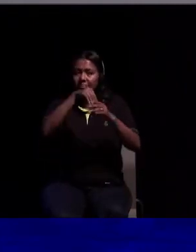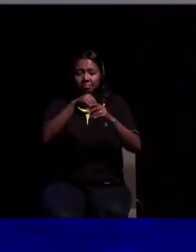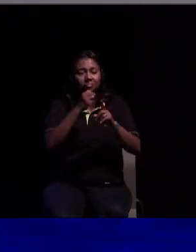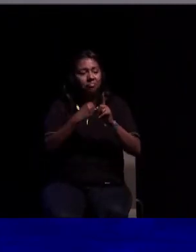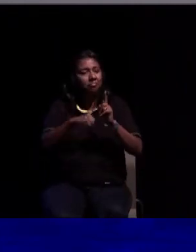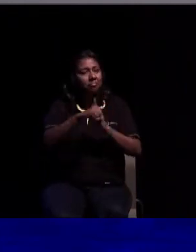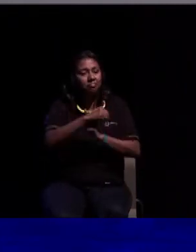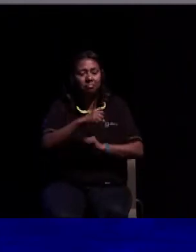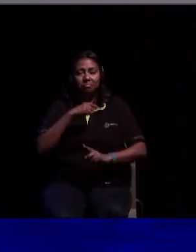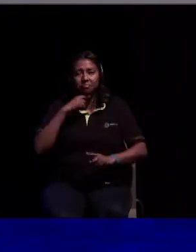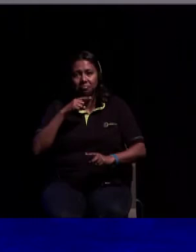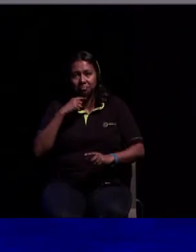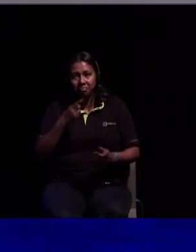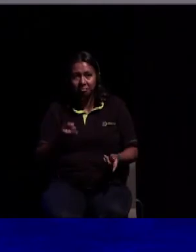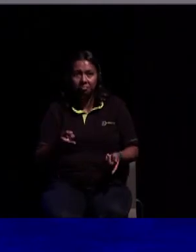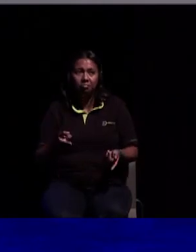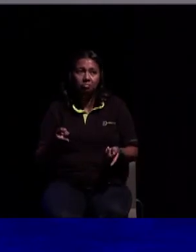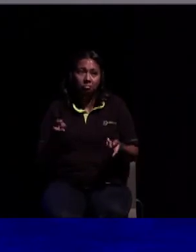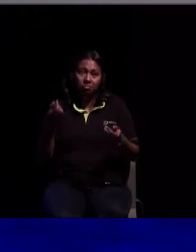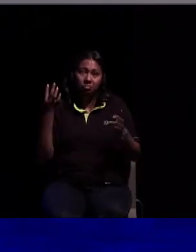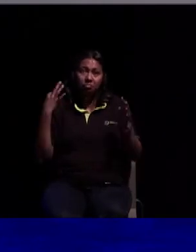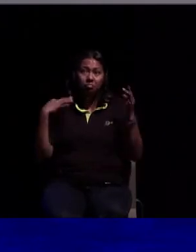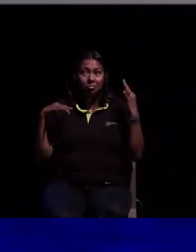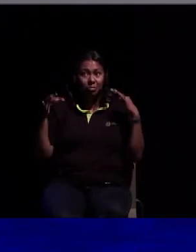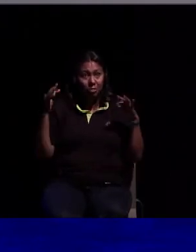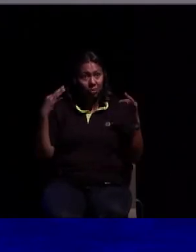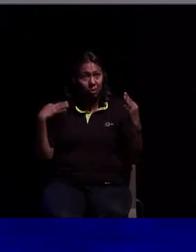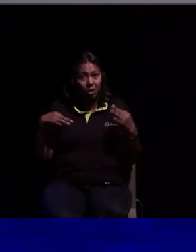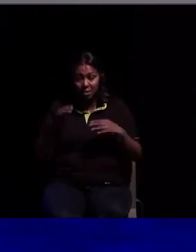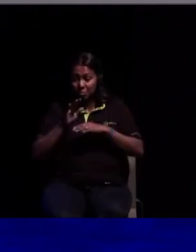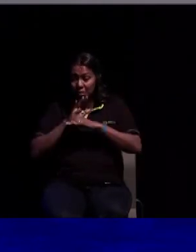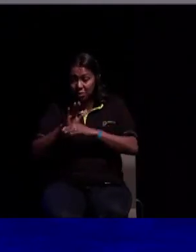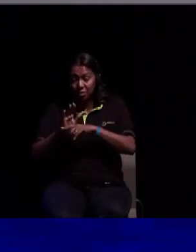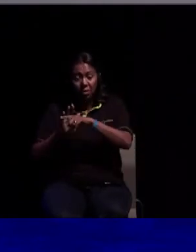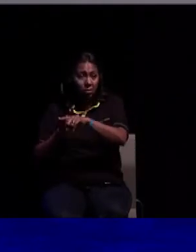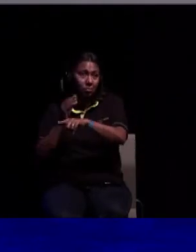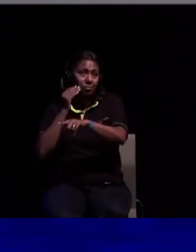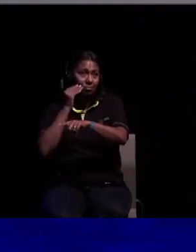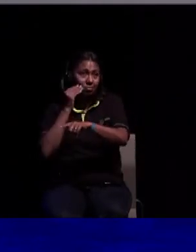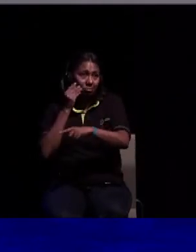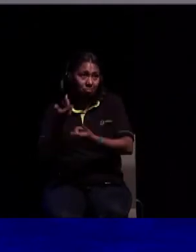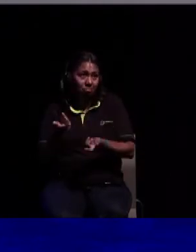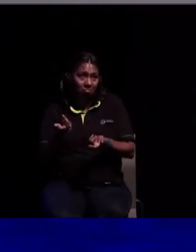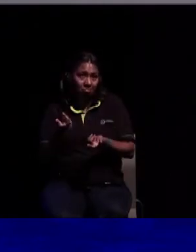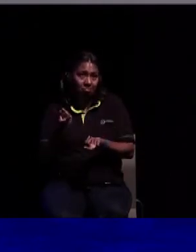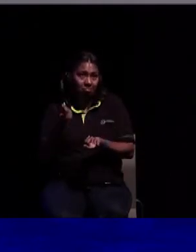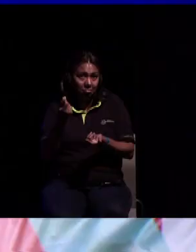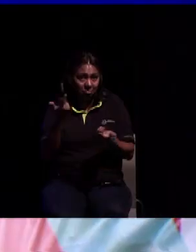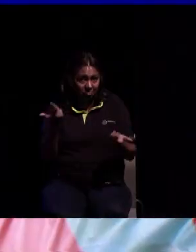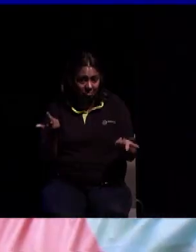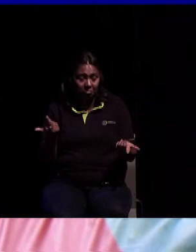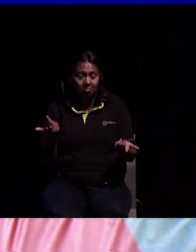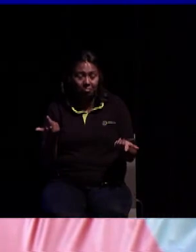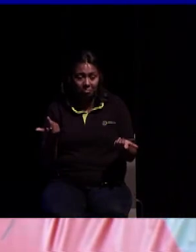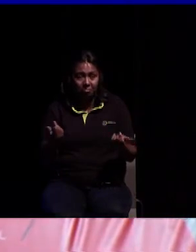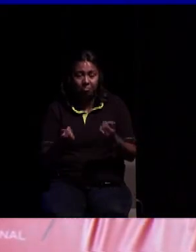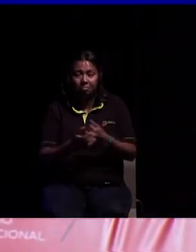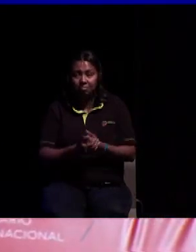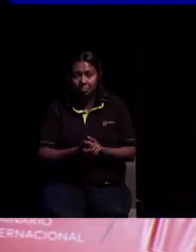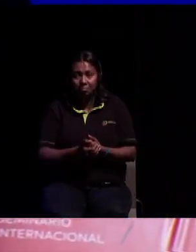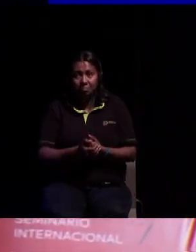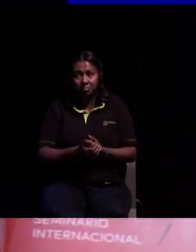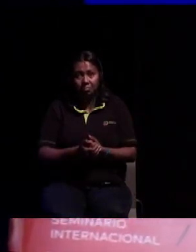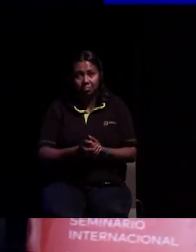the spaces where there could be economic opportunity that should be the ideal, where they can maintain culture